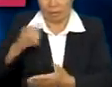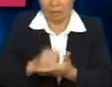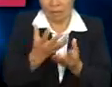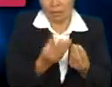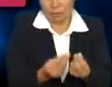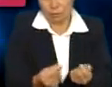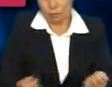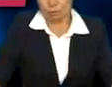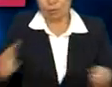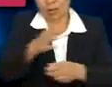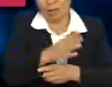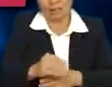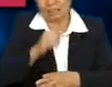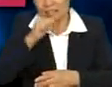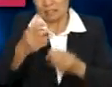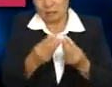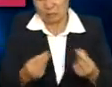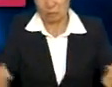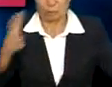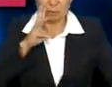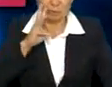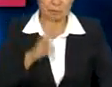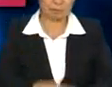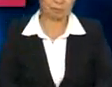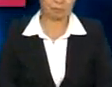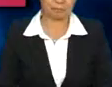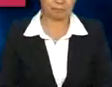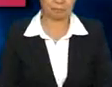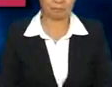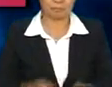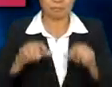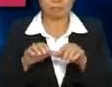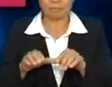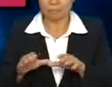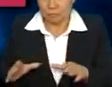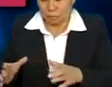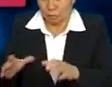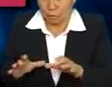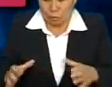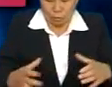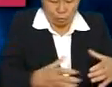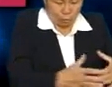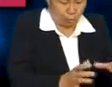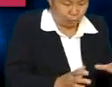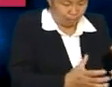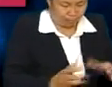materials that absorb and does not absorb water. Group the materials.